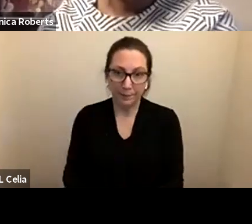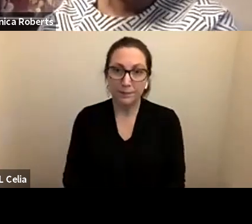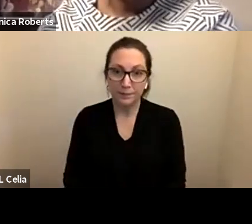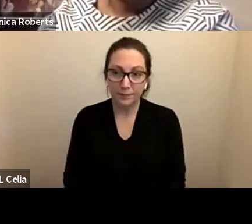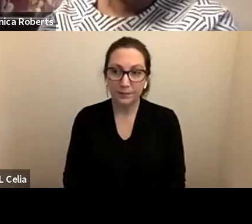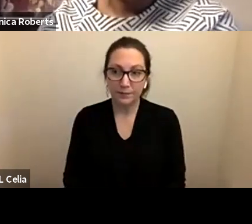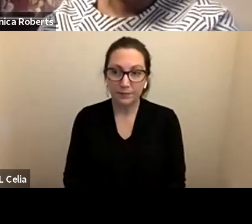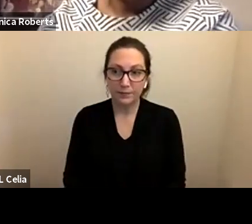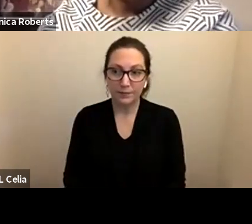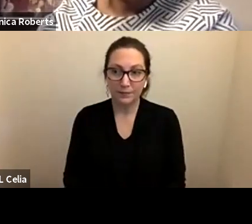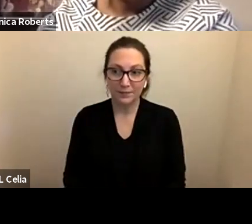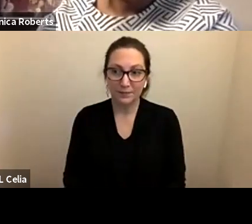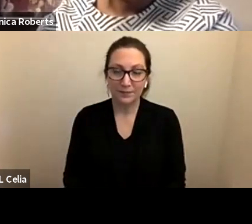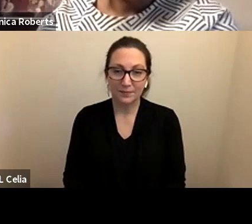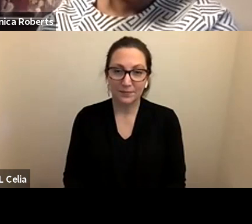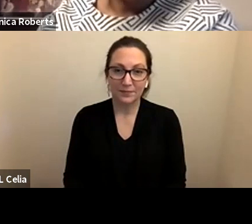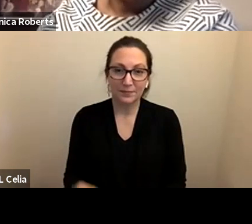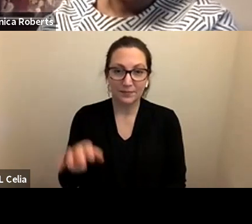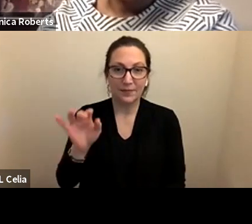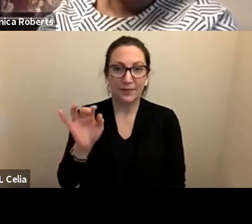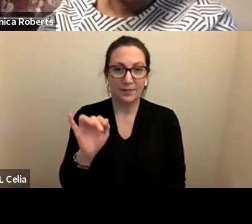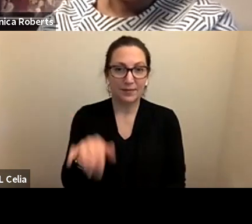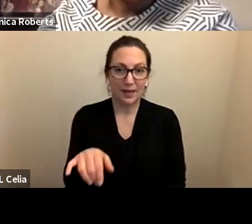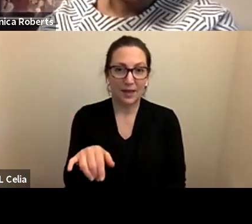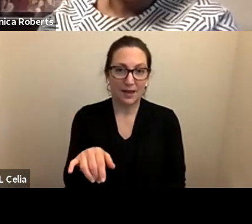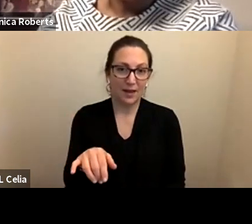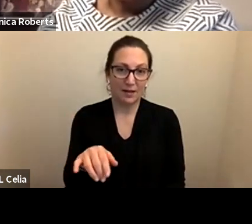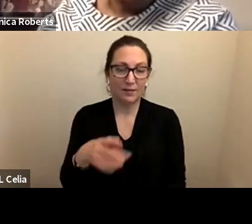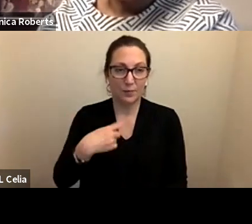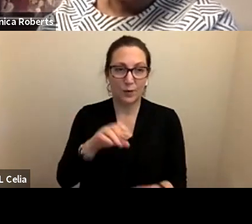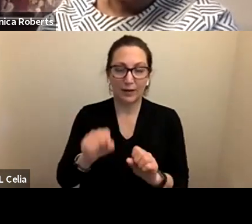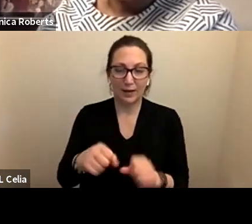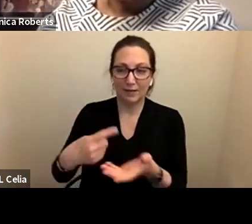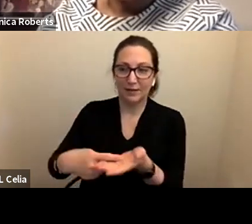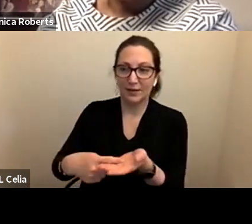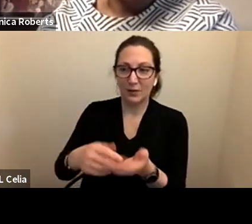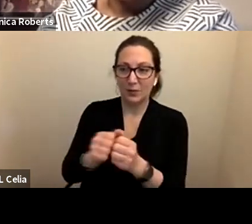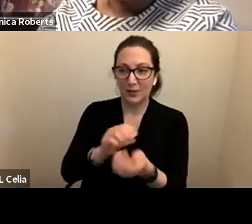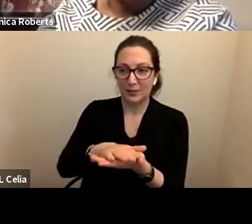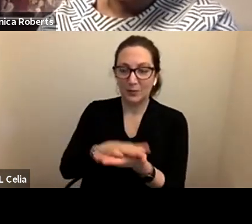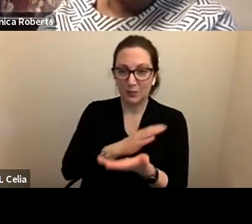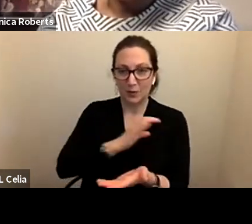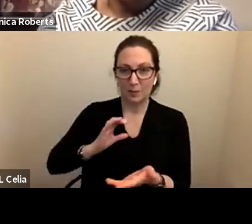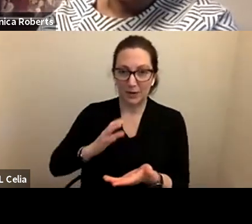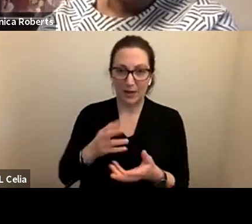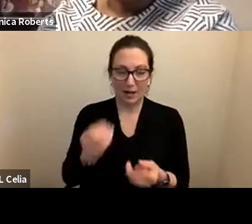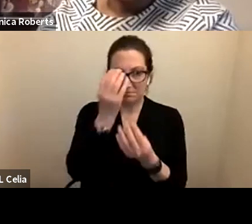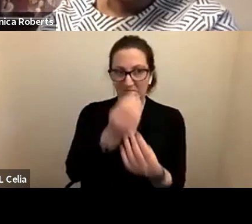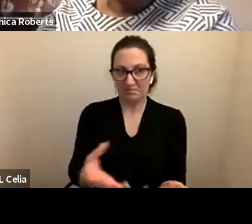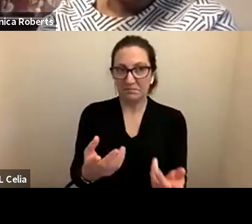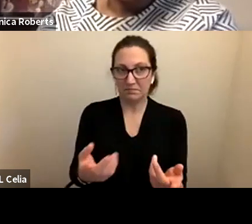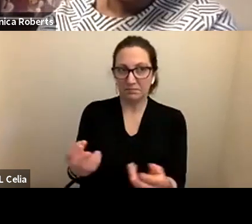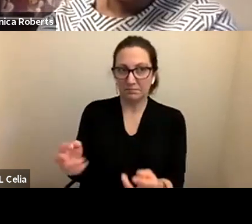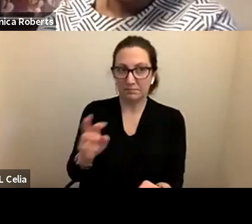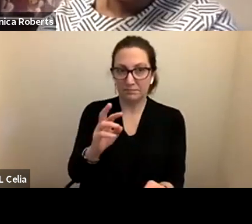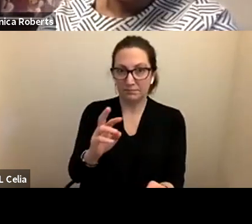So I guess that's something that we can take back to the school committee and then report back to the group